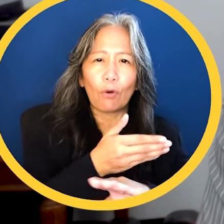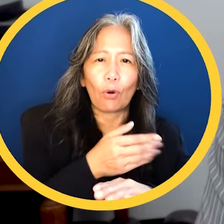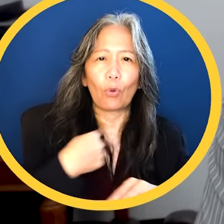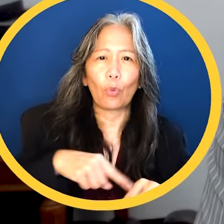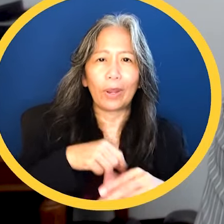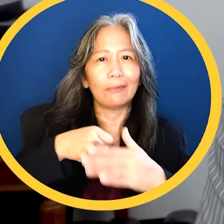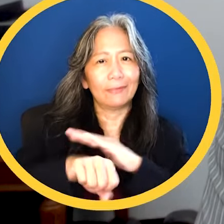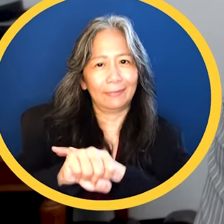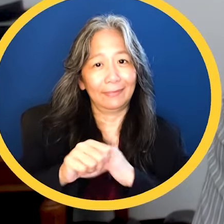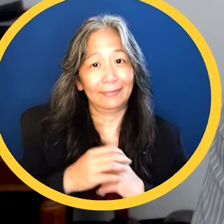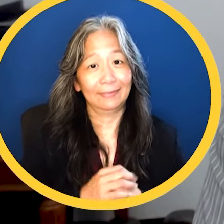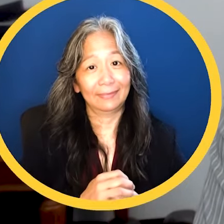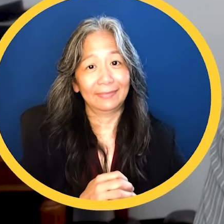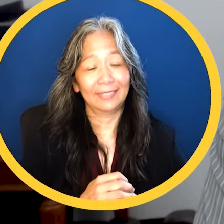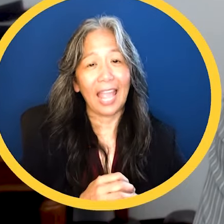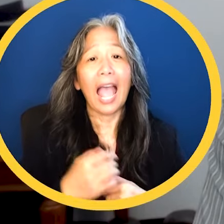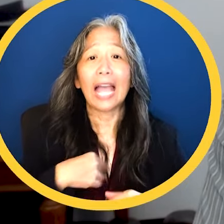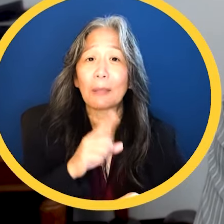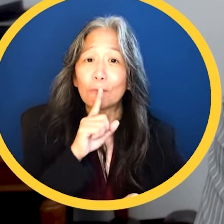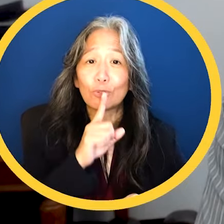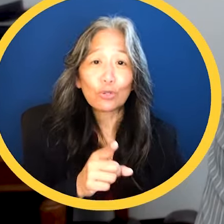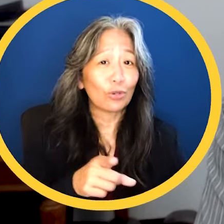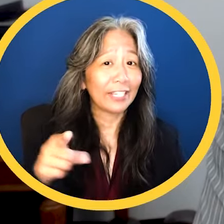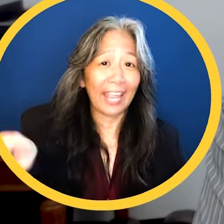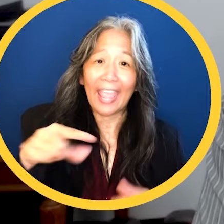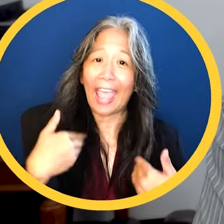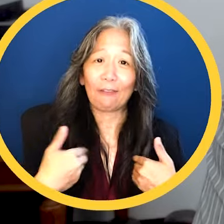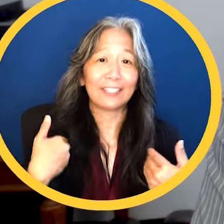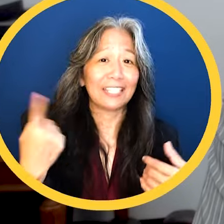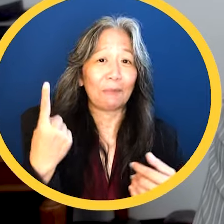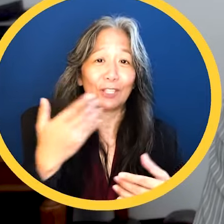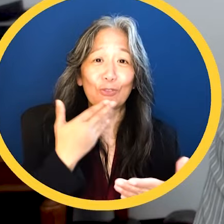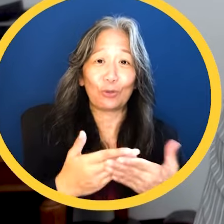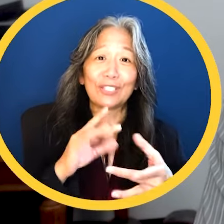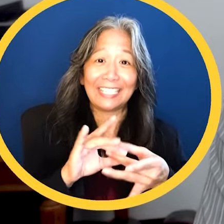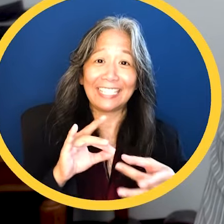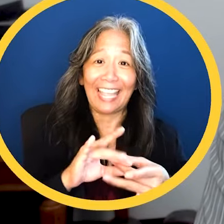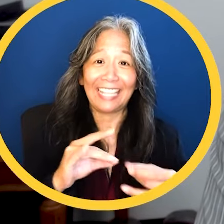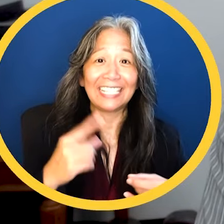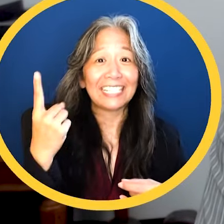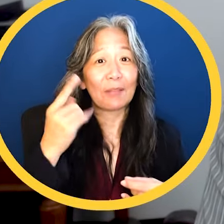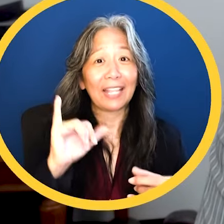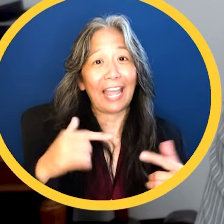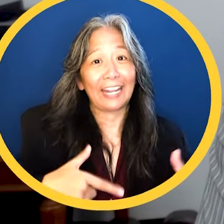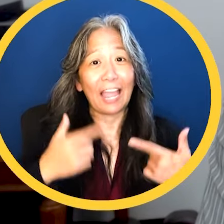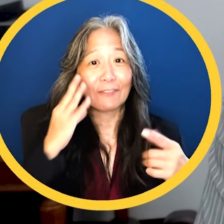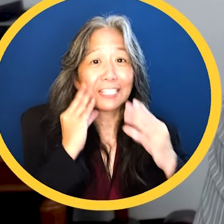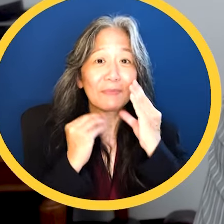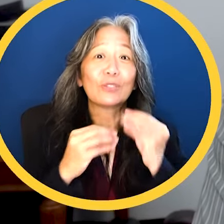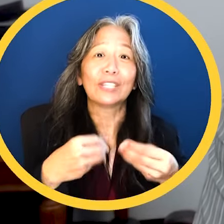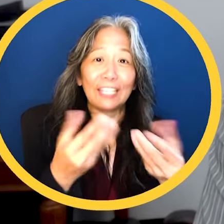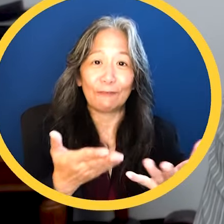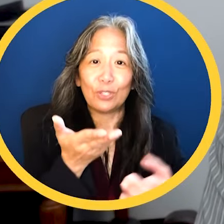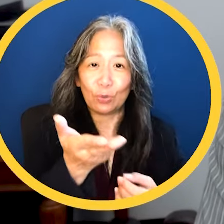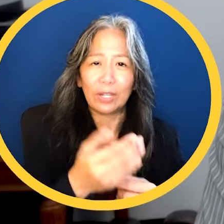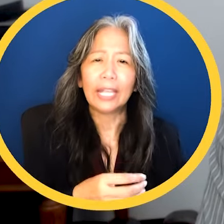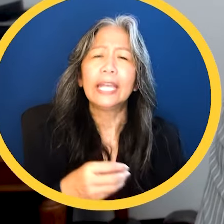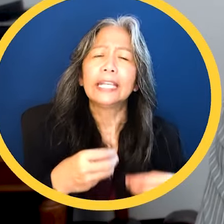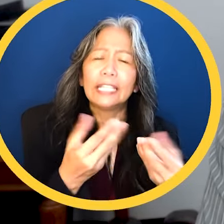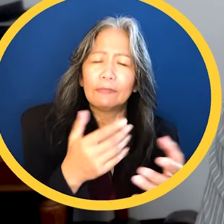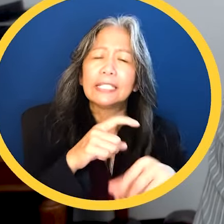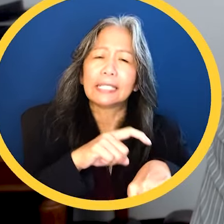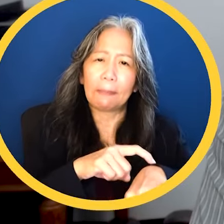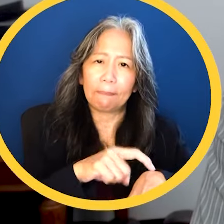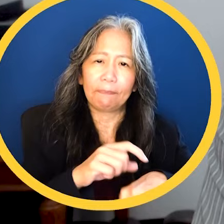picture. I'm sure they got something good to say. I'm sure they have some kind of life experience to give you. Just give it some